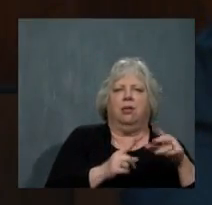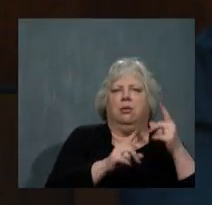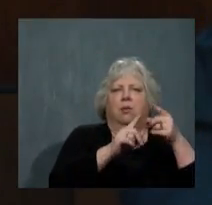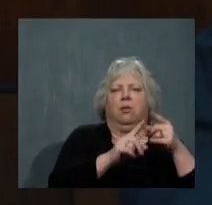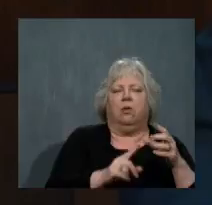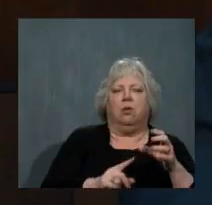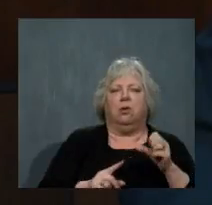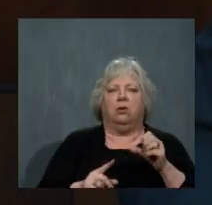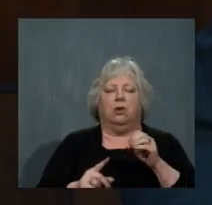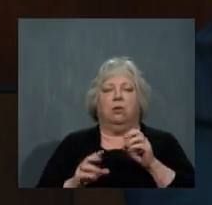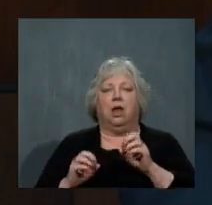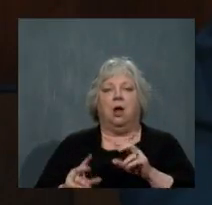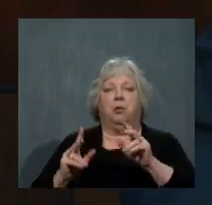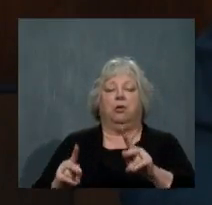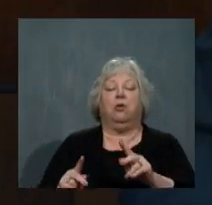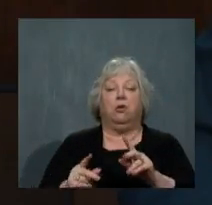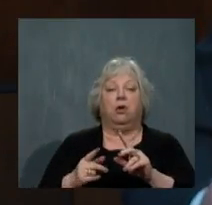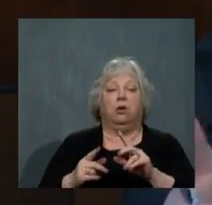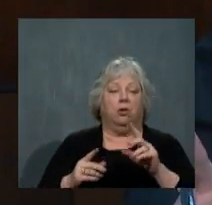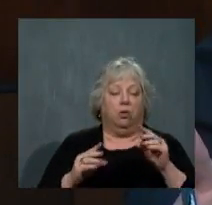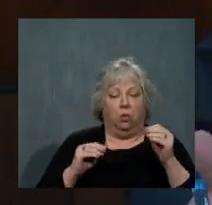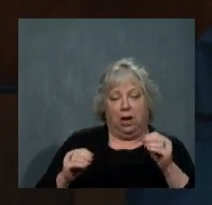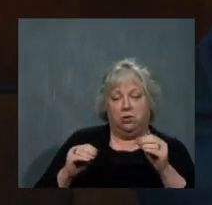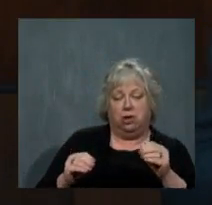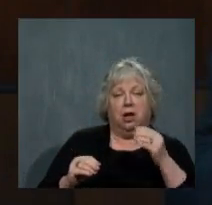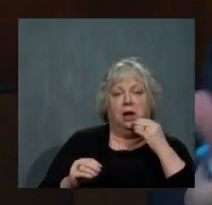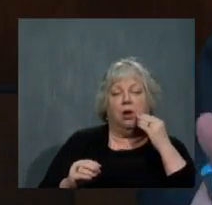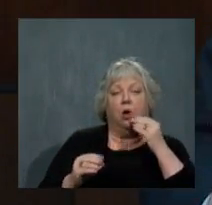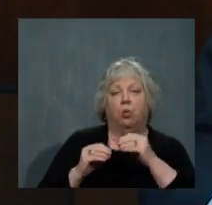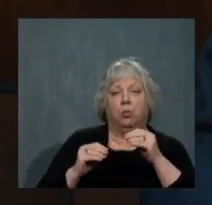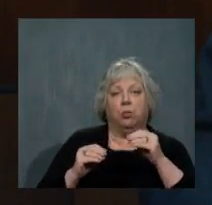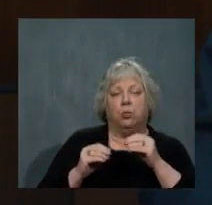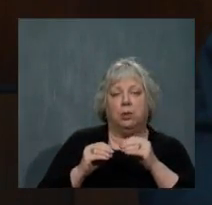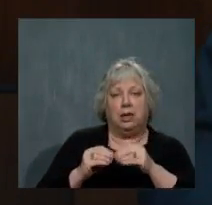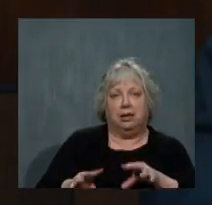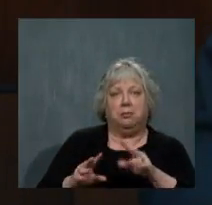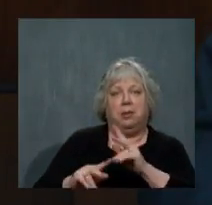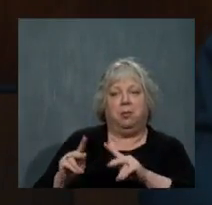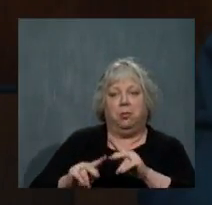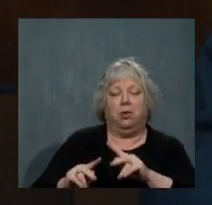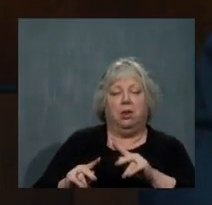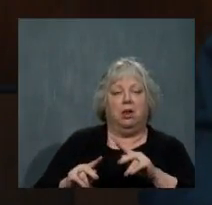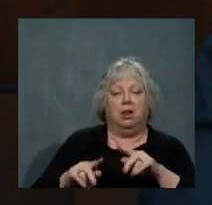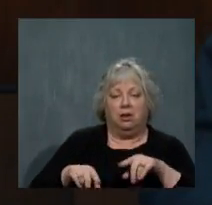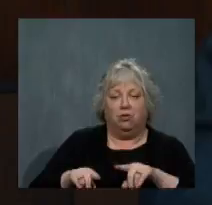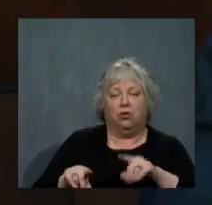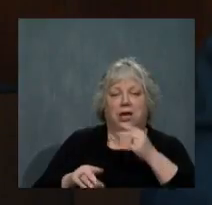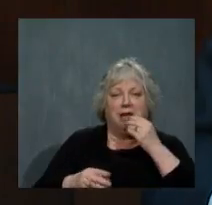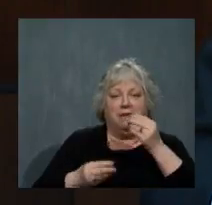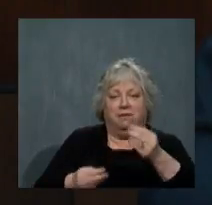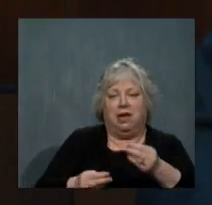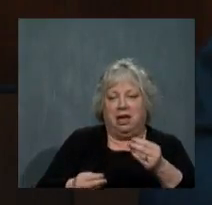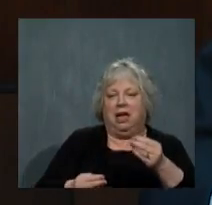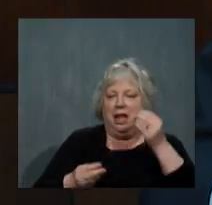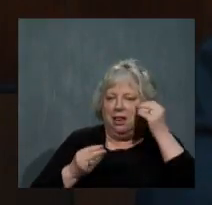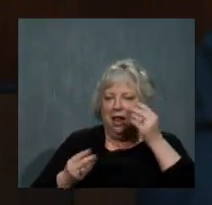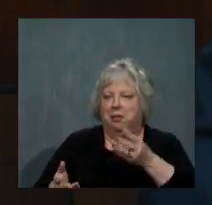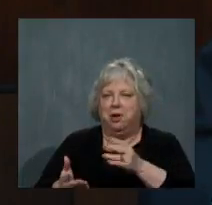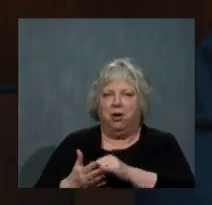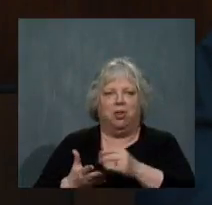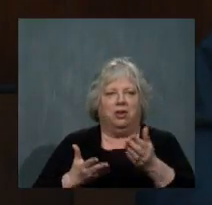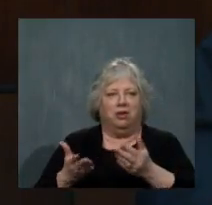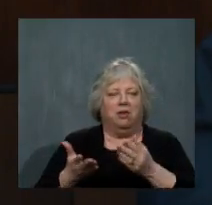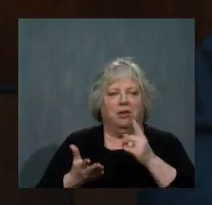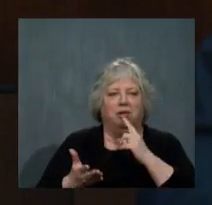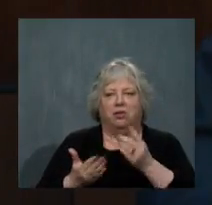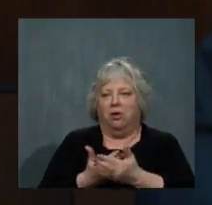the opportunity to educate the homeless as well while we're doing this feeding and letting them know that those